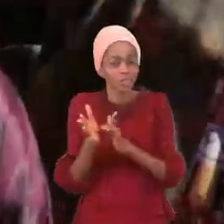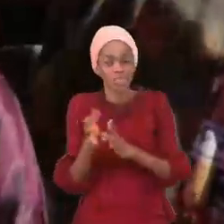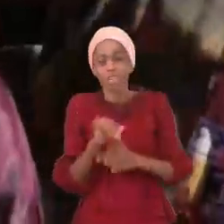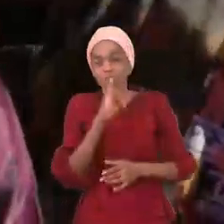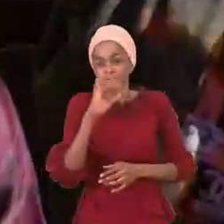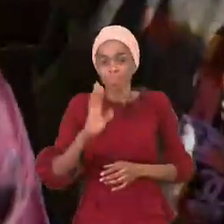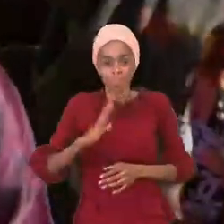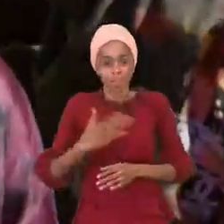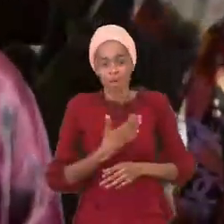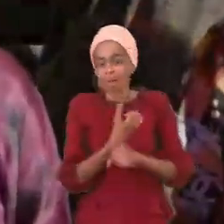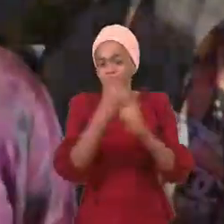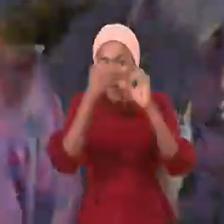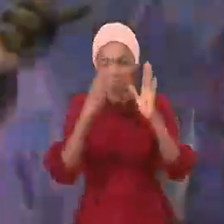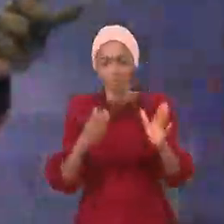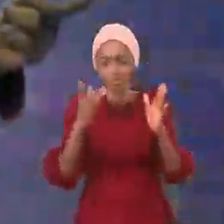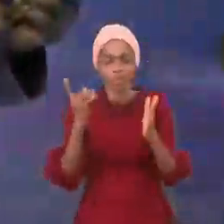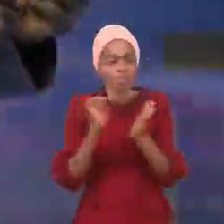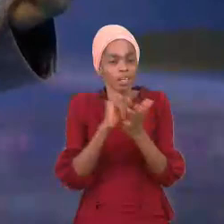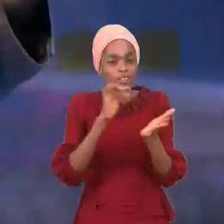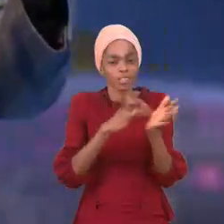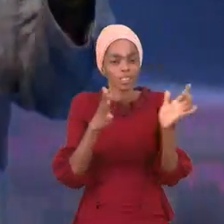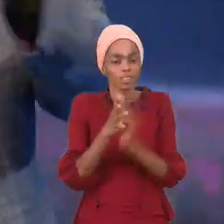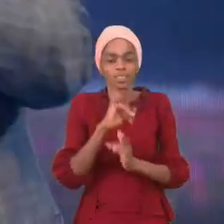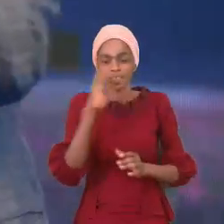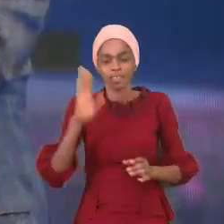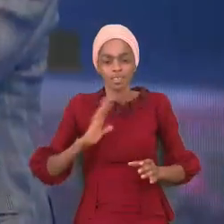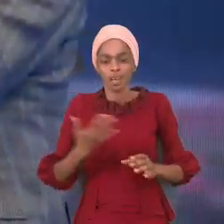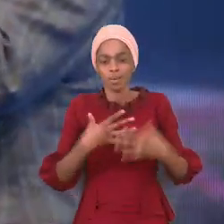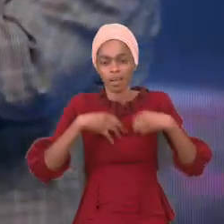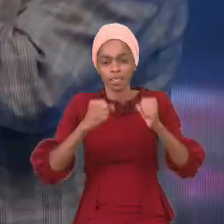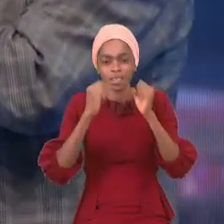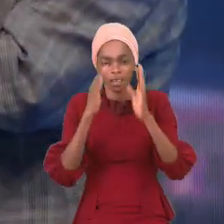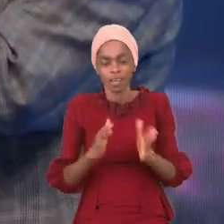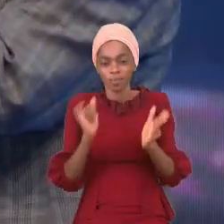our Savior. That Jesus is our healer.